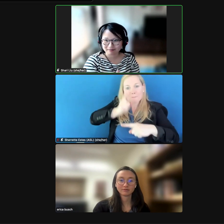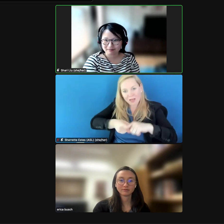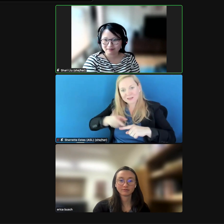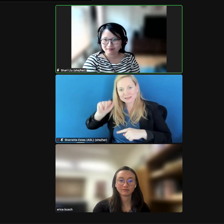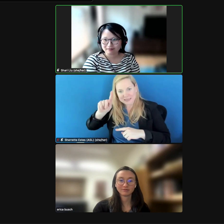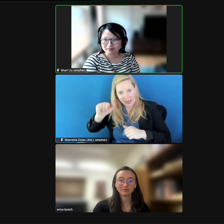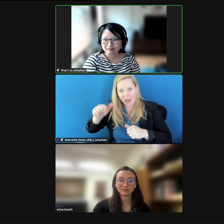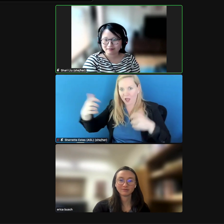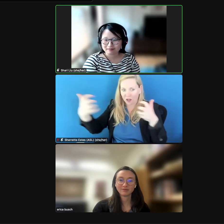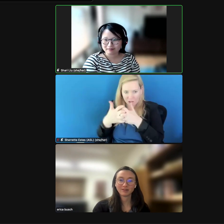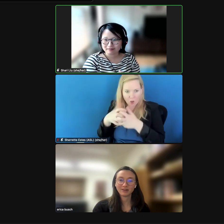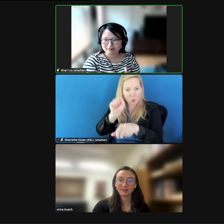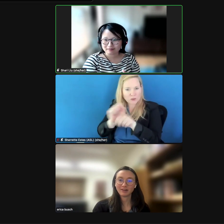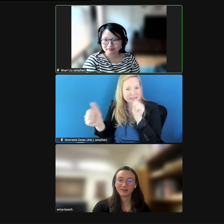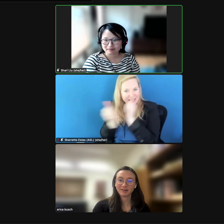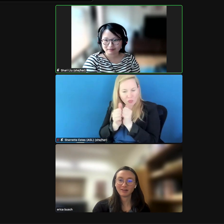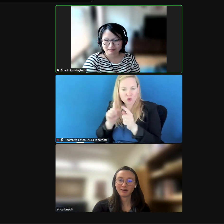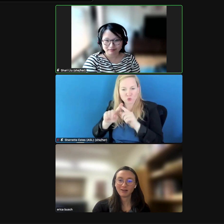it.